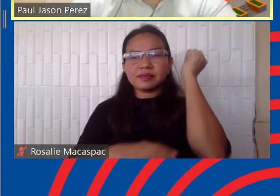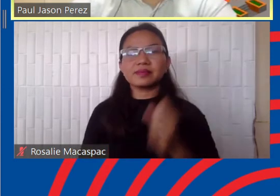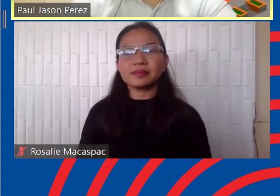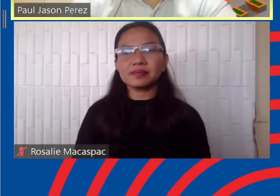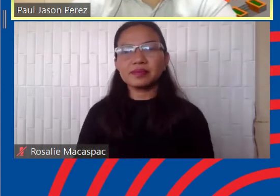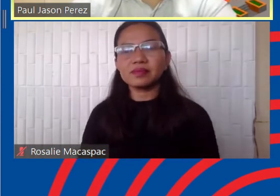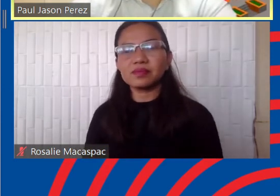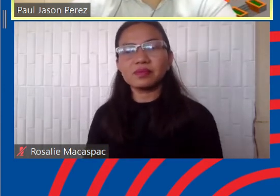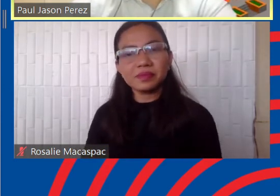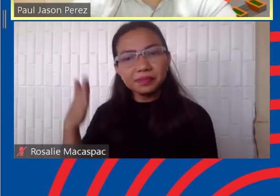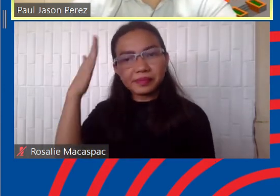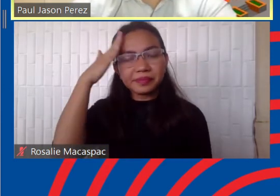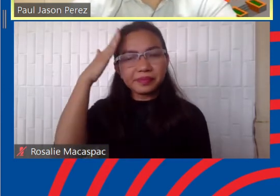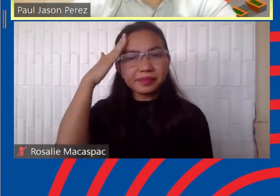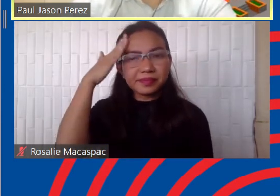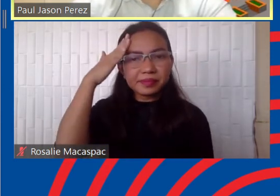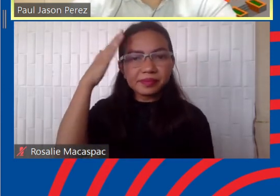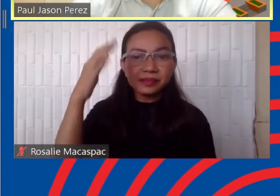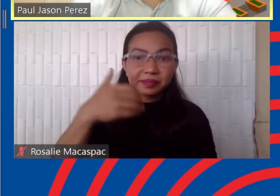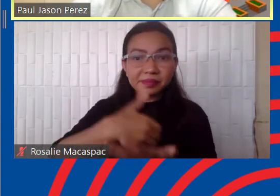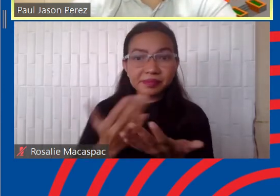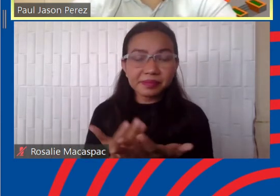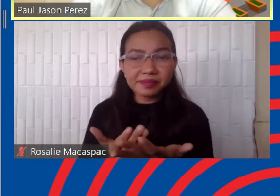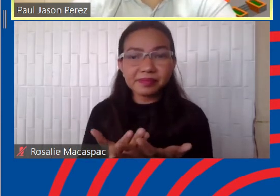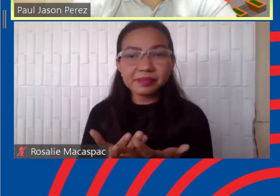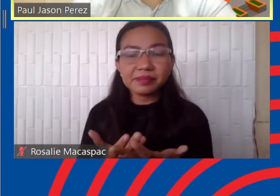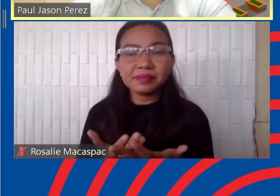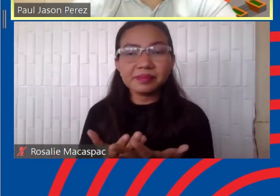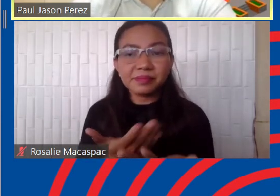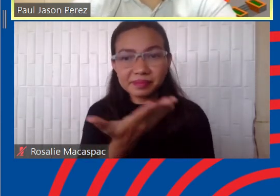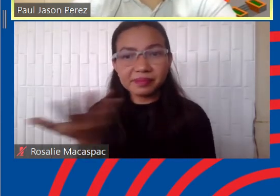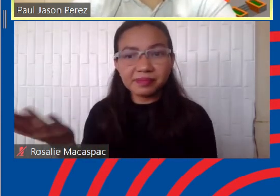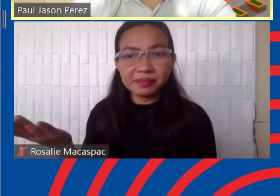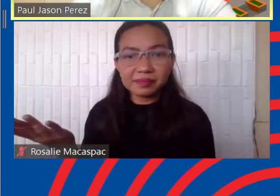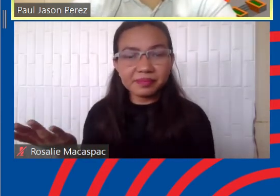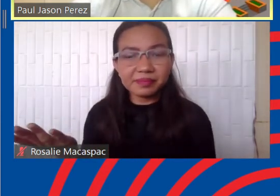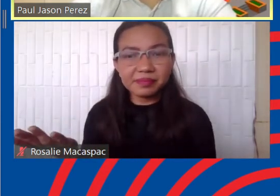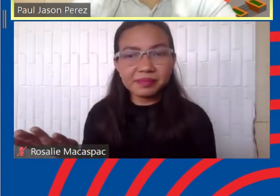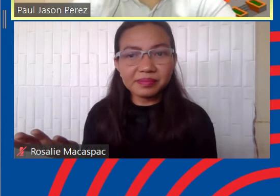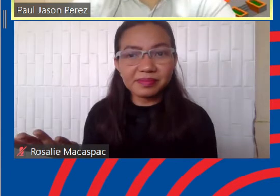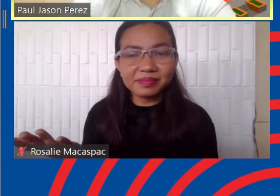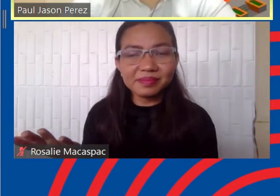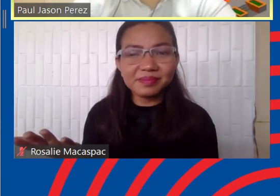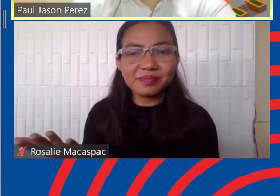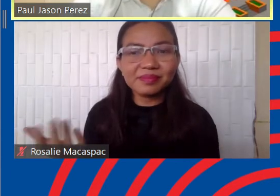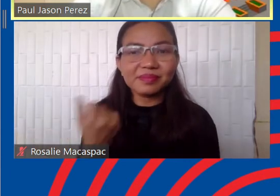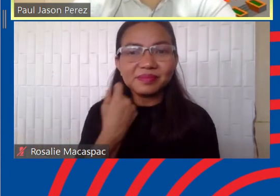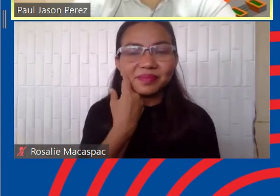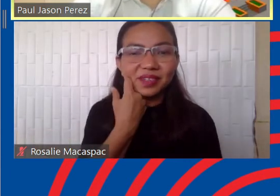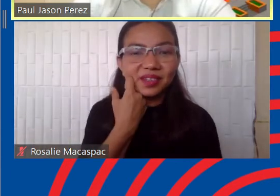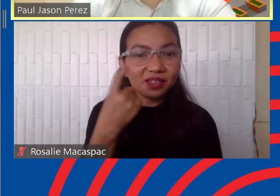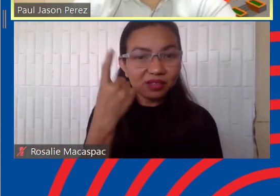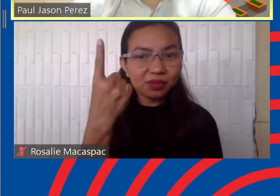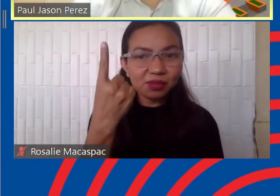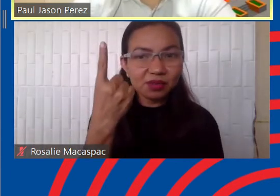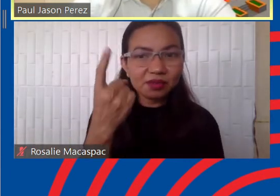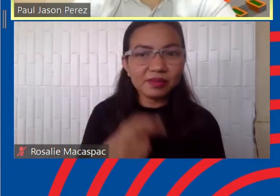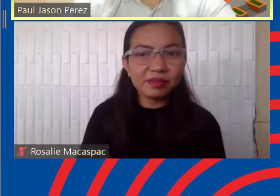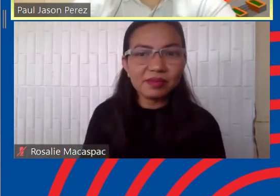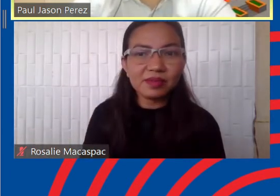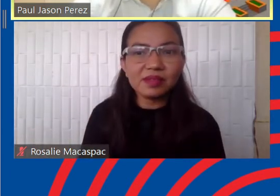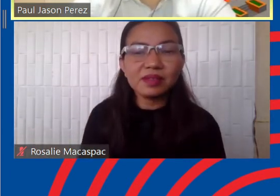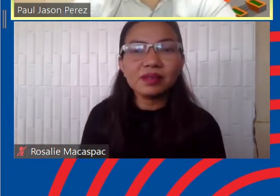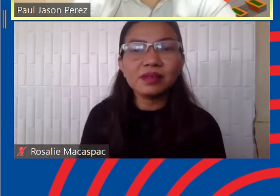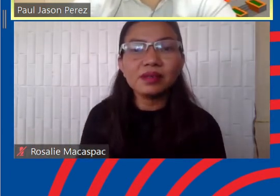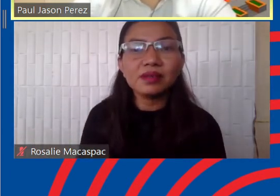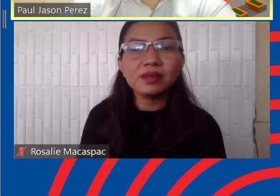And I know some of you may be curious, meron ba sa Philippines? Currently, there's one. I believe